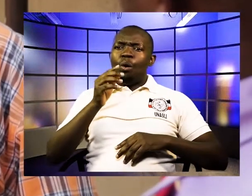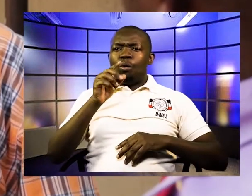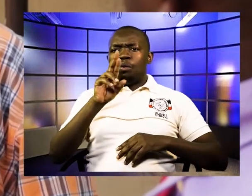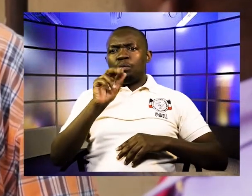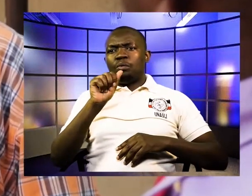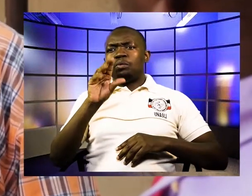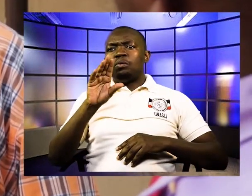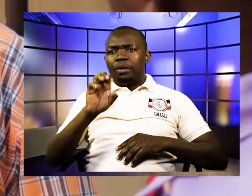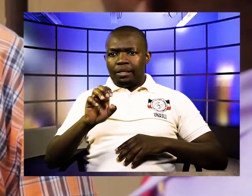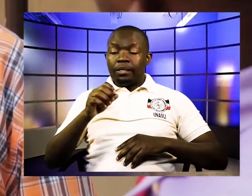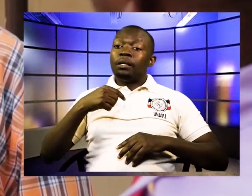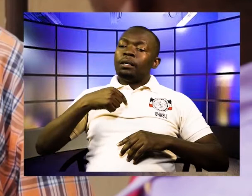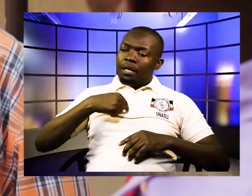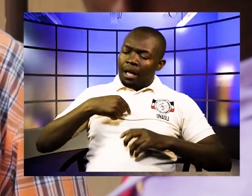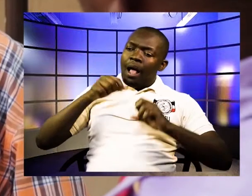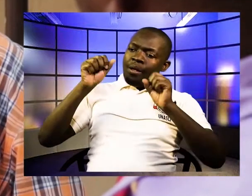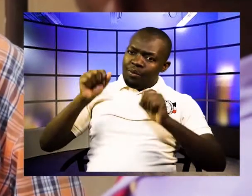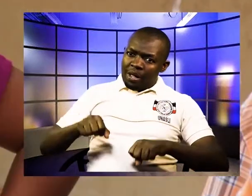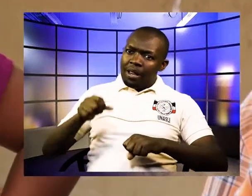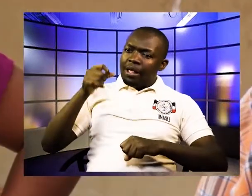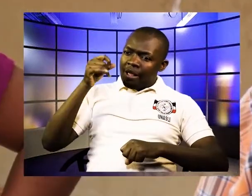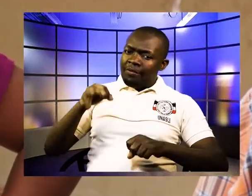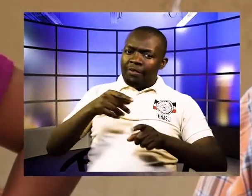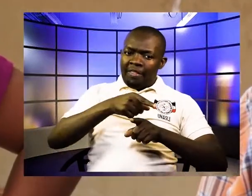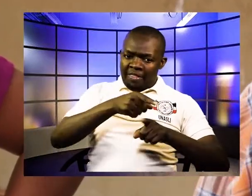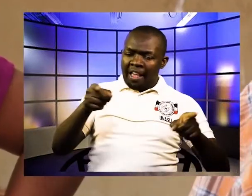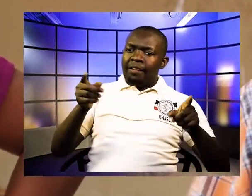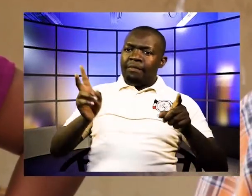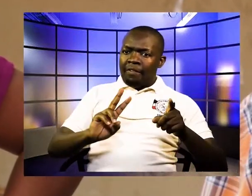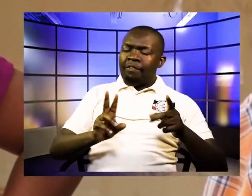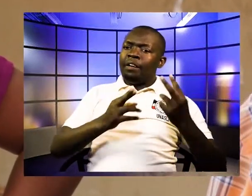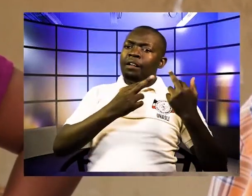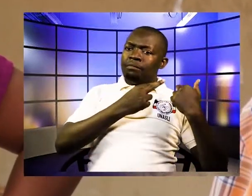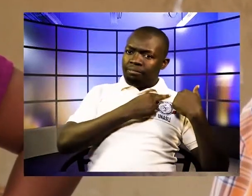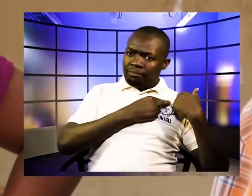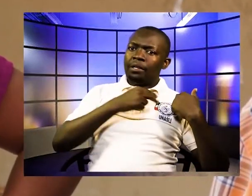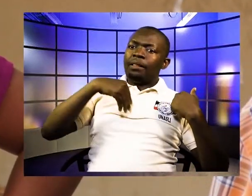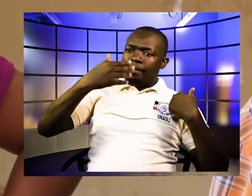race. I will, if they learn to become responsible, then I will protect them.